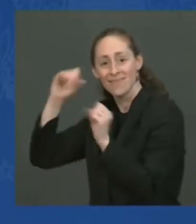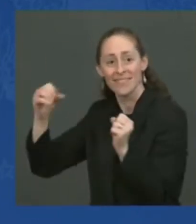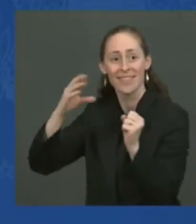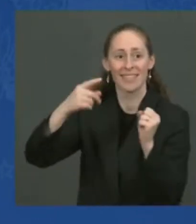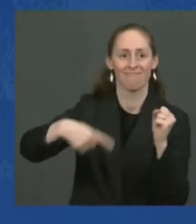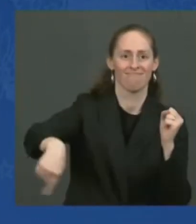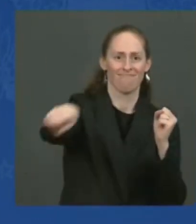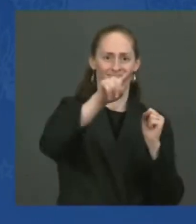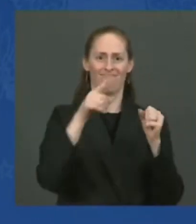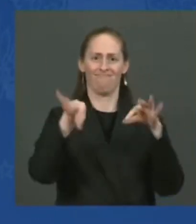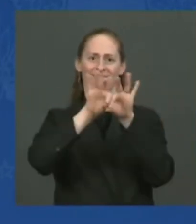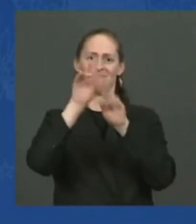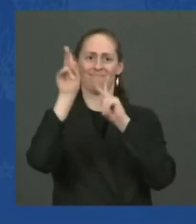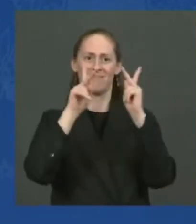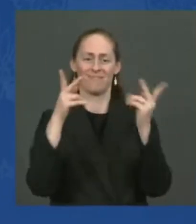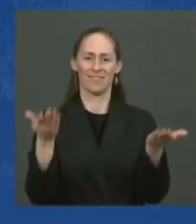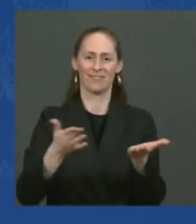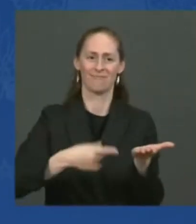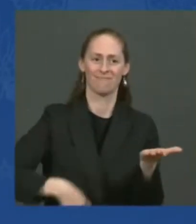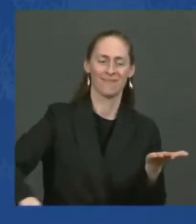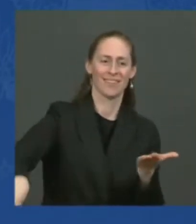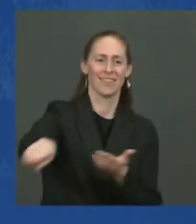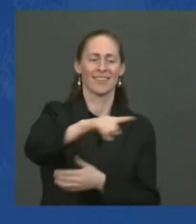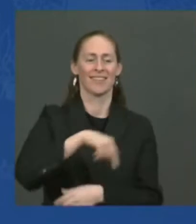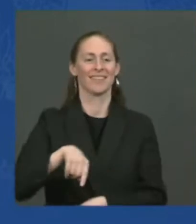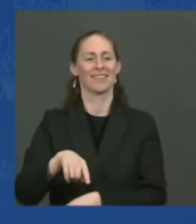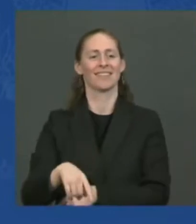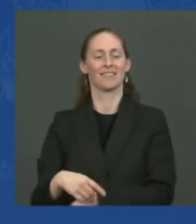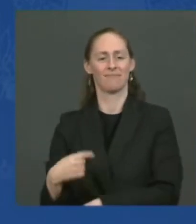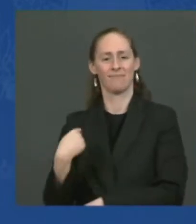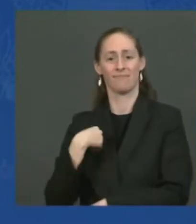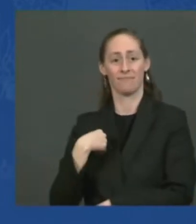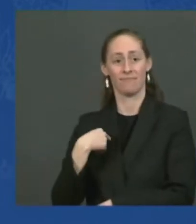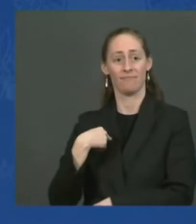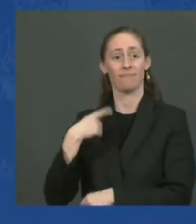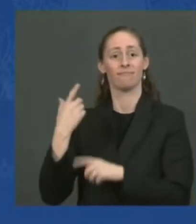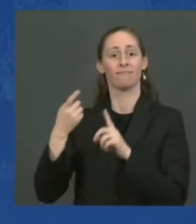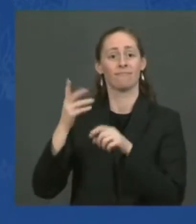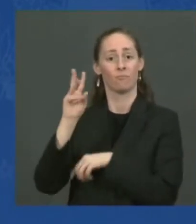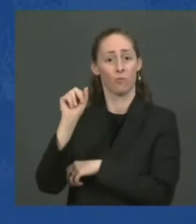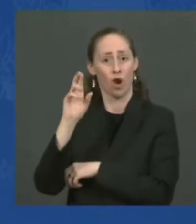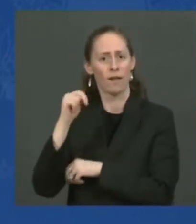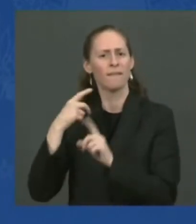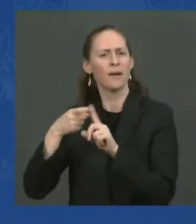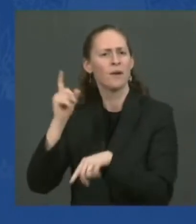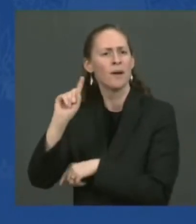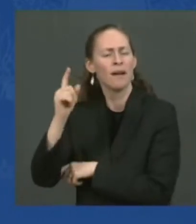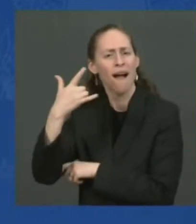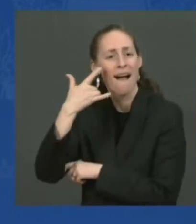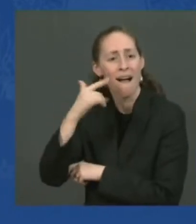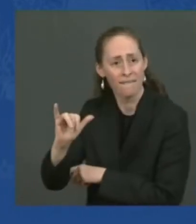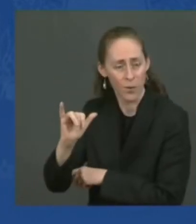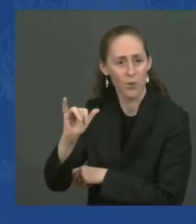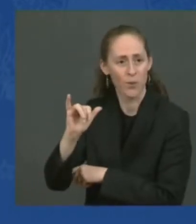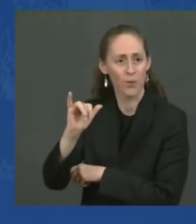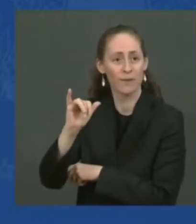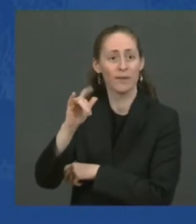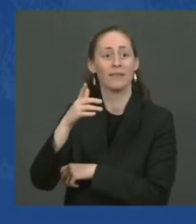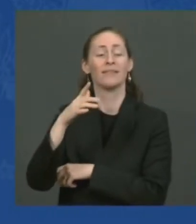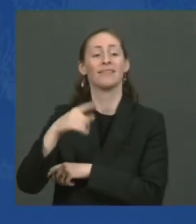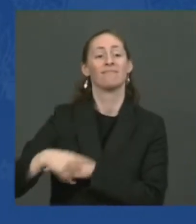I'm Aquanetta Warren, Mayor of Fontana, California, a city of 220,000 in San Bernardino